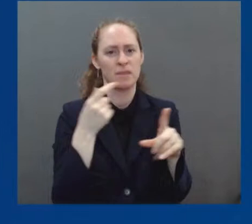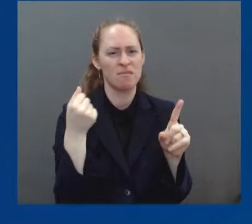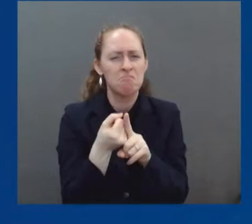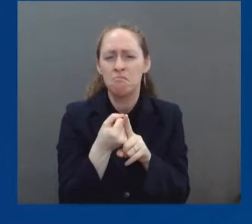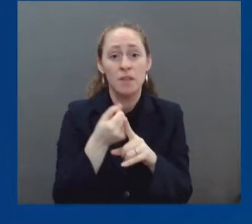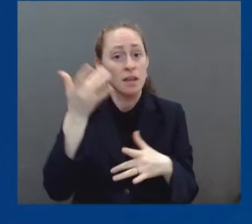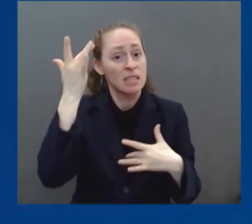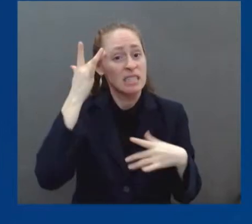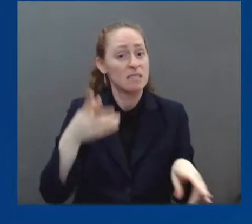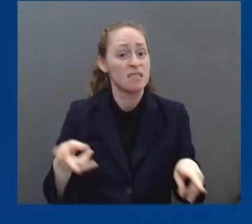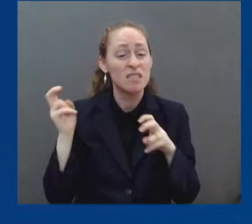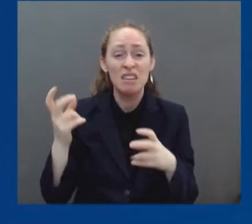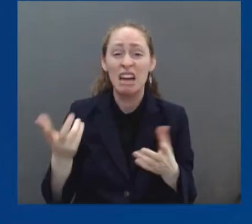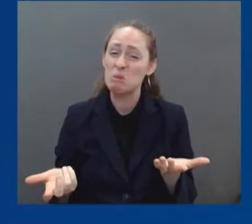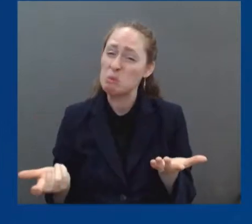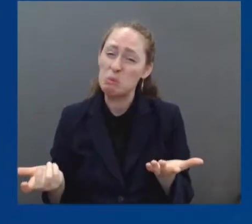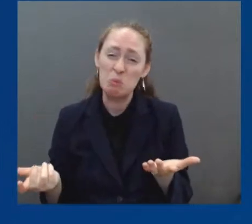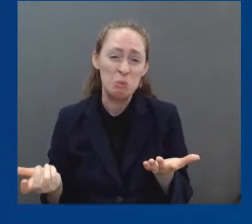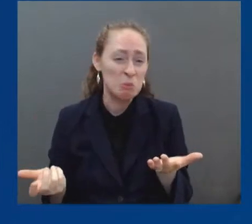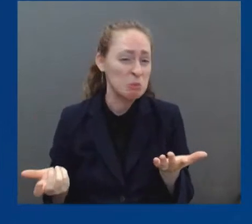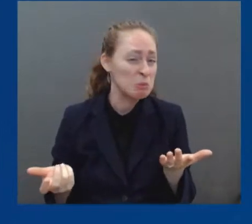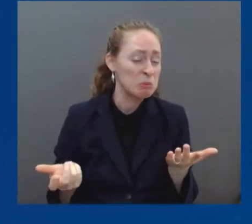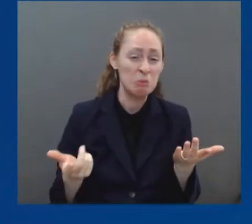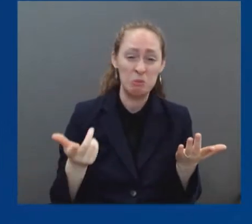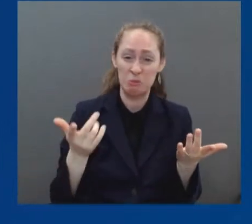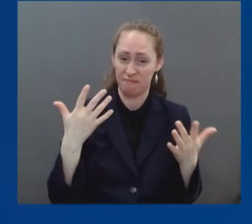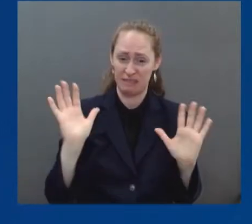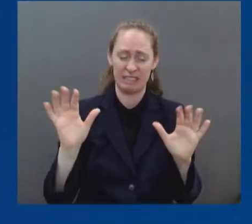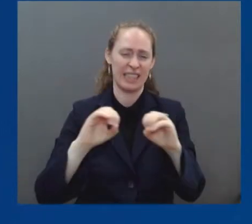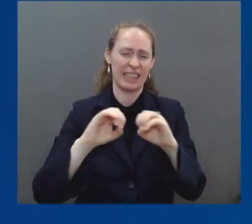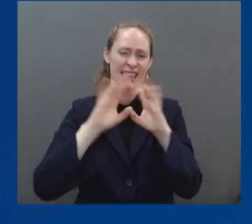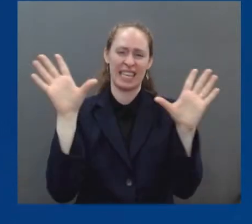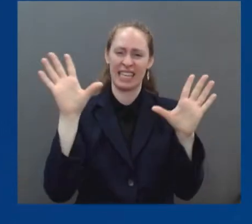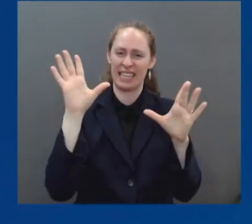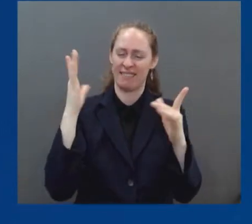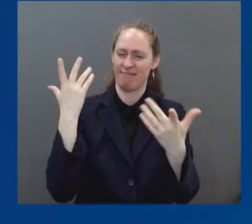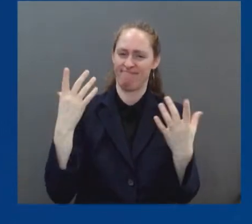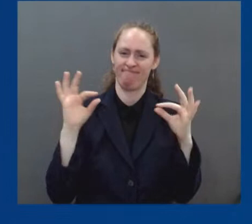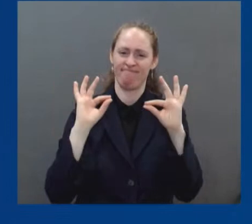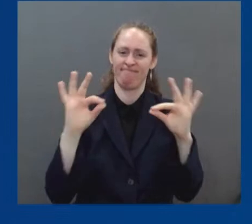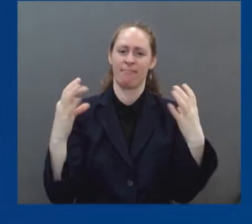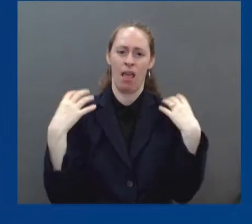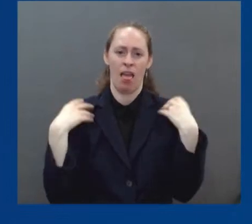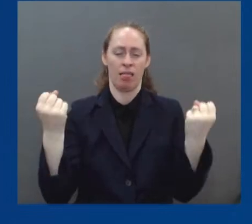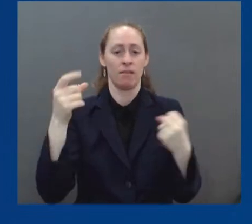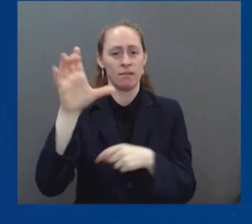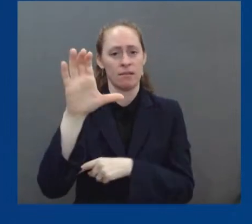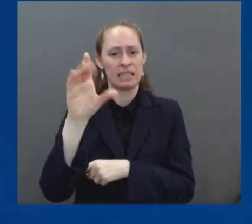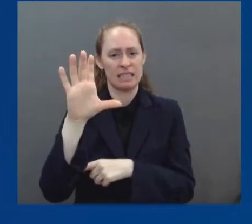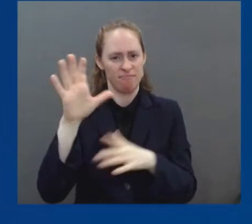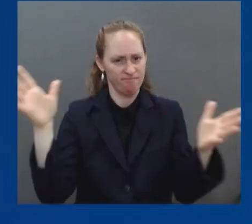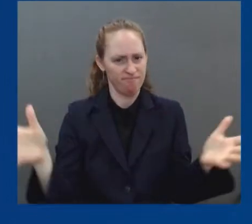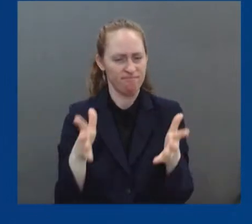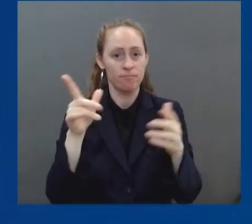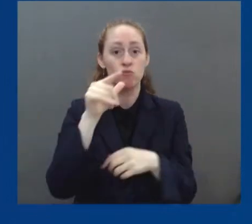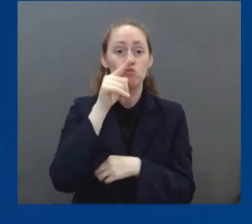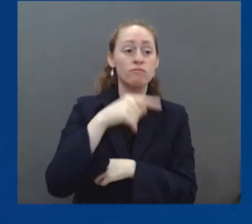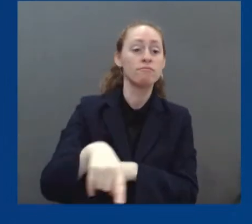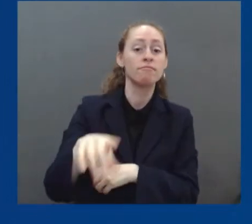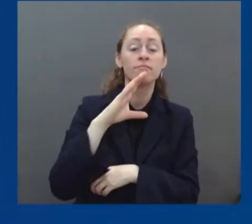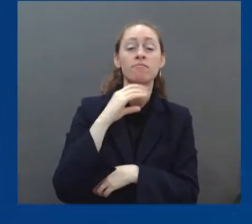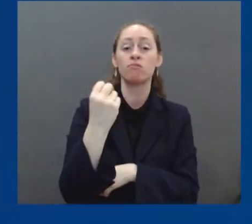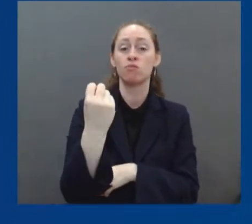well-established fact now. And the CDC recommends everyone aged 12 and older to receive a COVID-19 vaccine